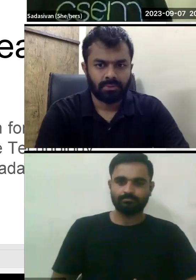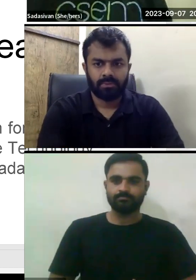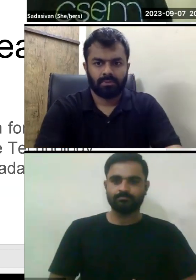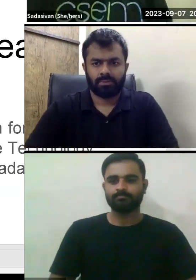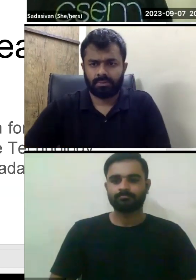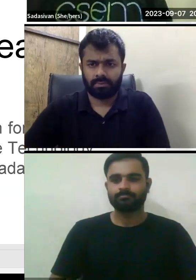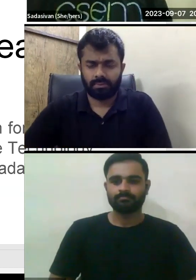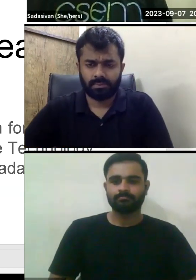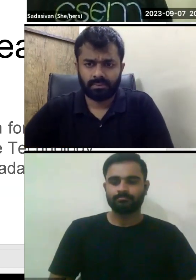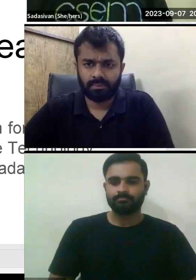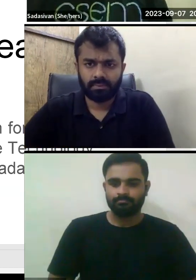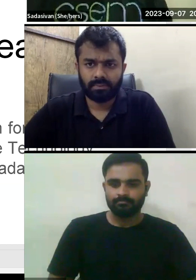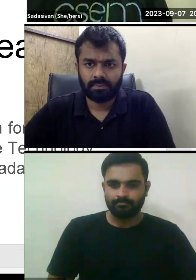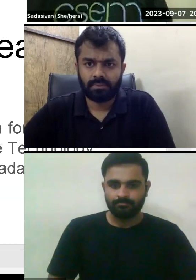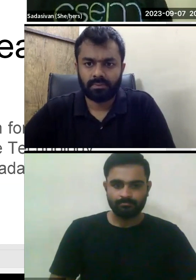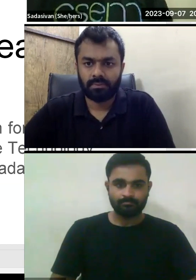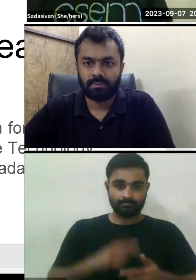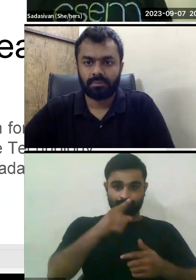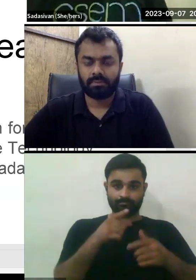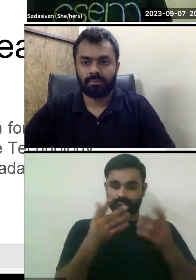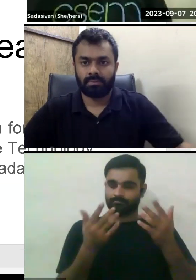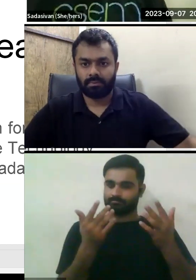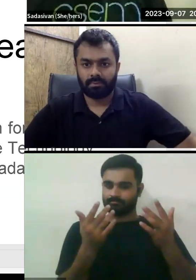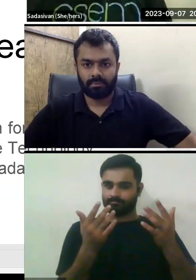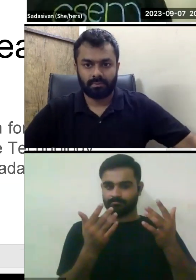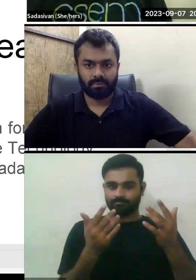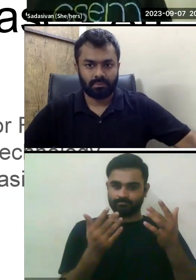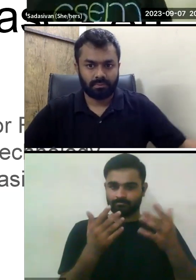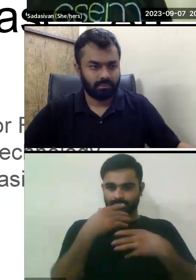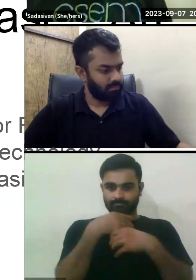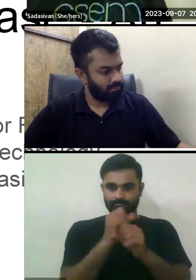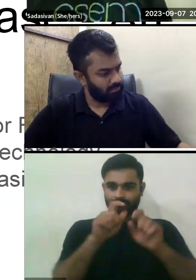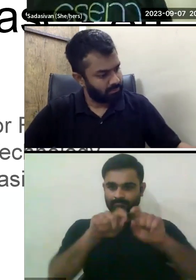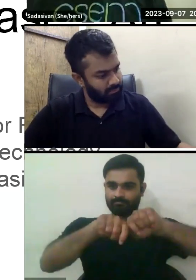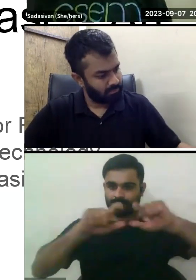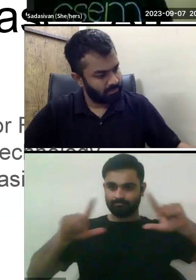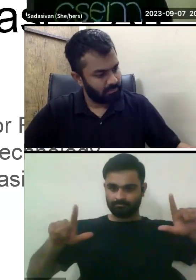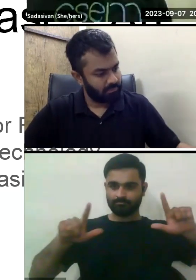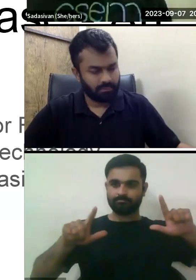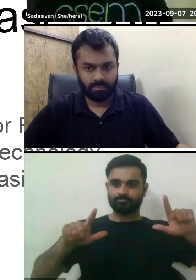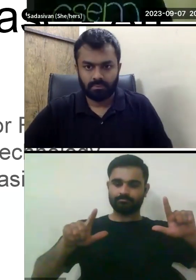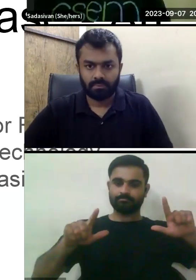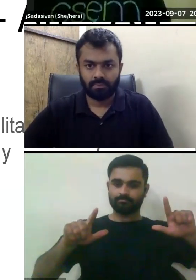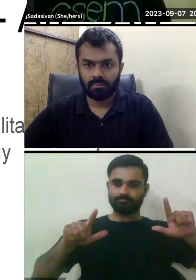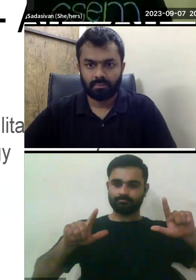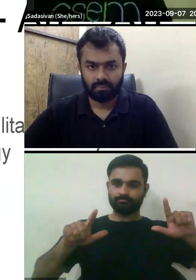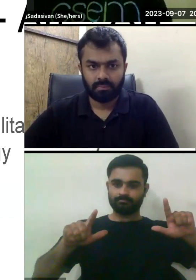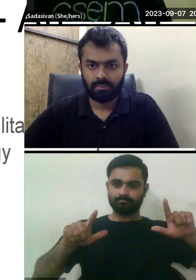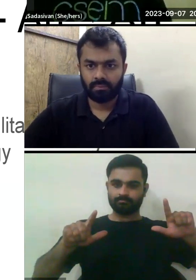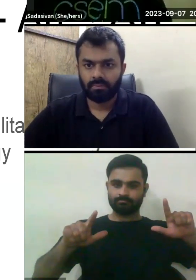so can you make it into a share screen mode? Yeah, thanks.